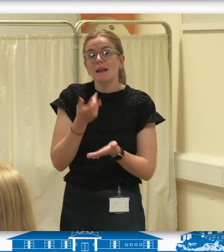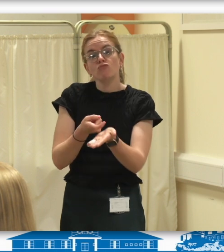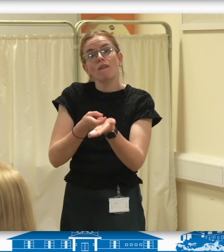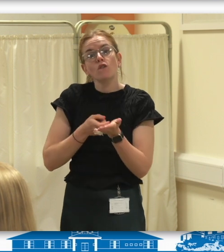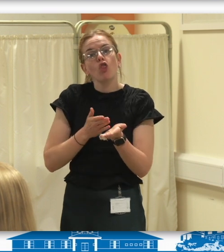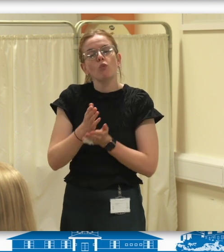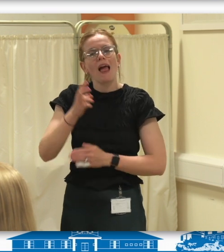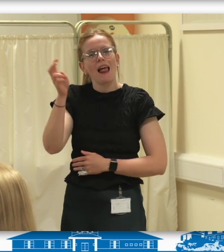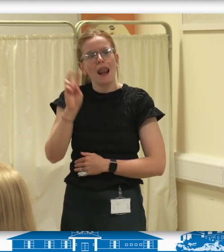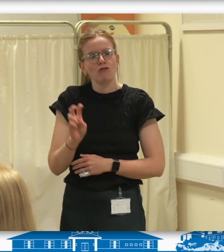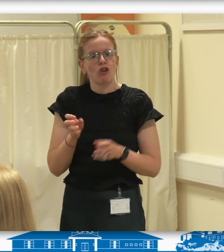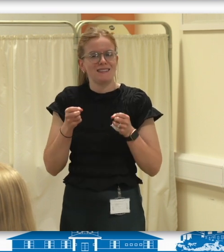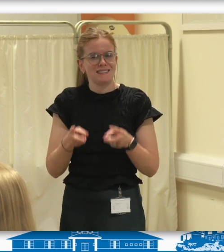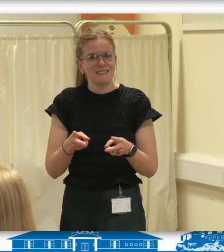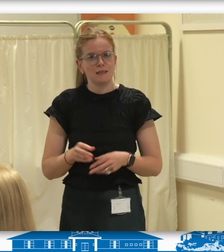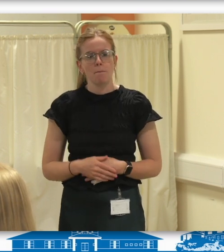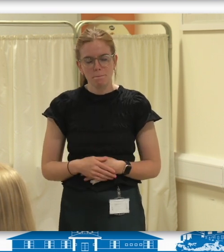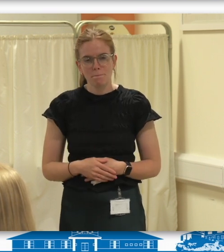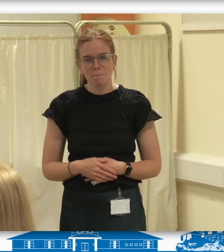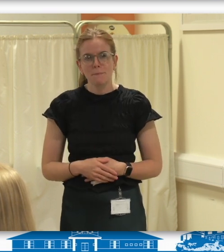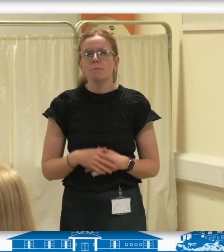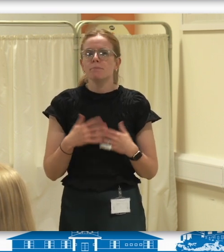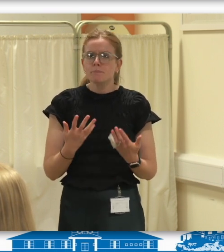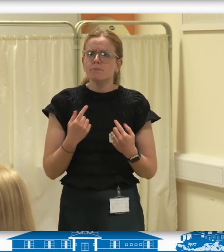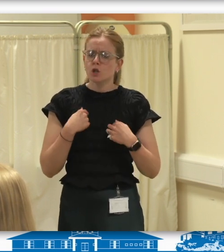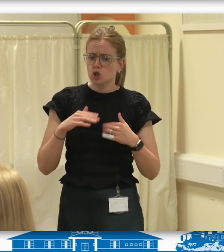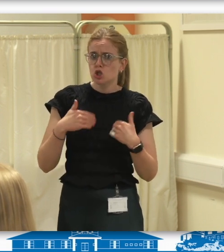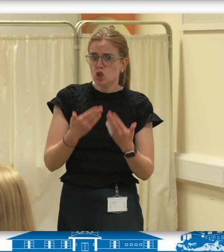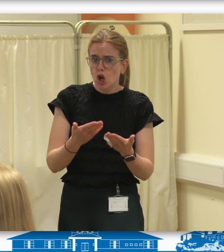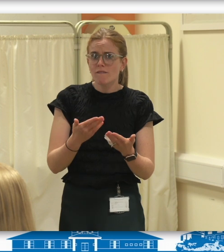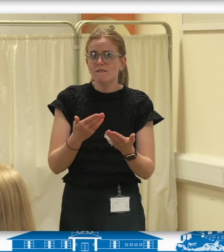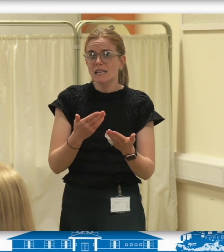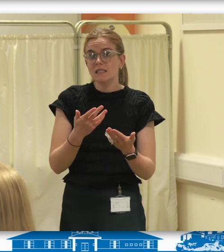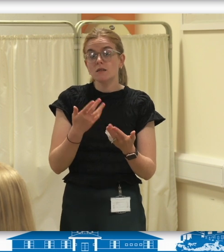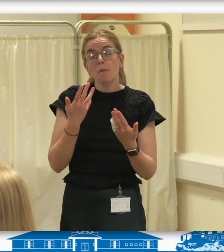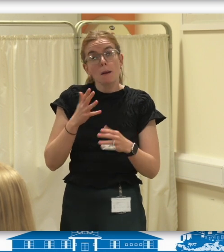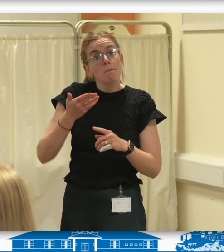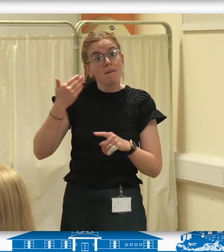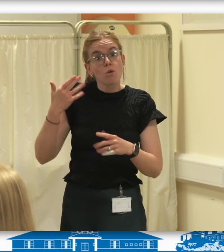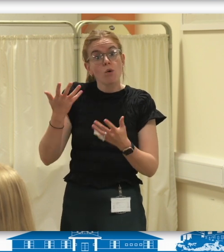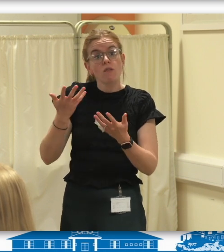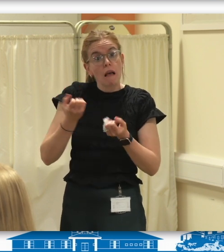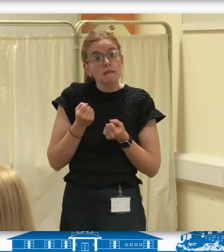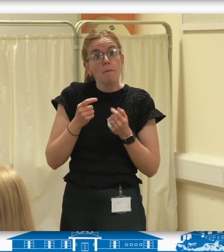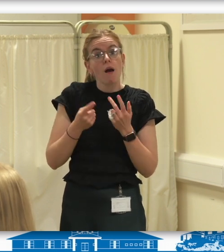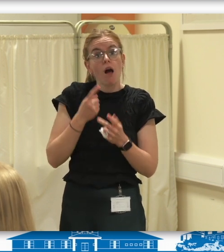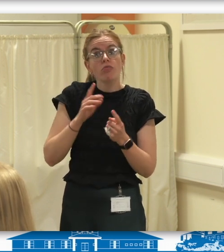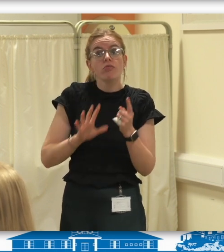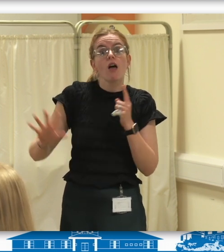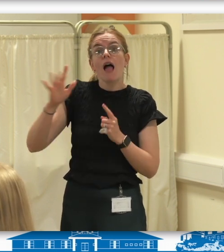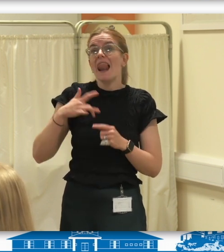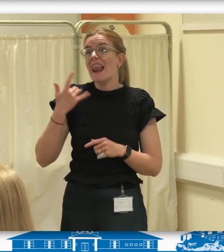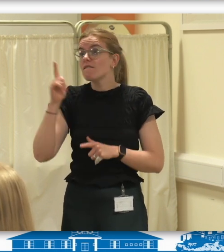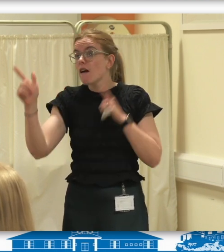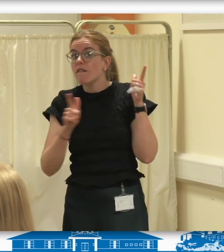electronic referral system. The service has traditionally taken out of area patients, like Heather said. Unfortunately, some services